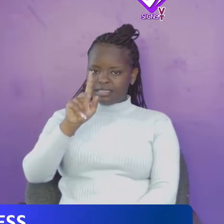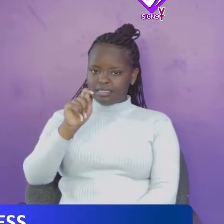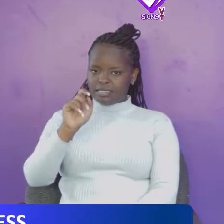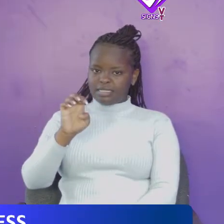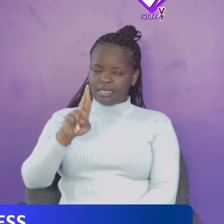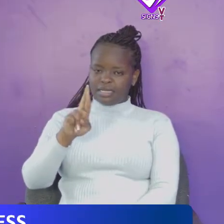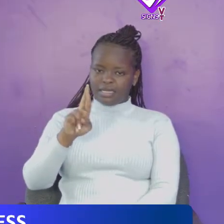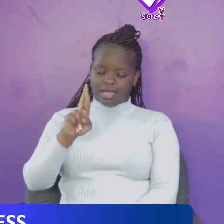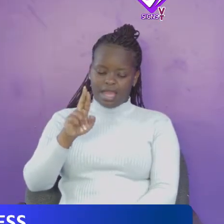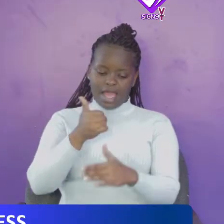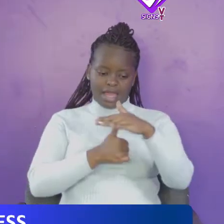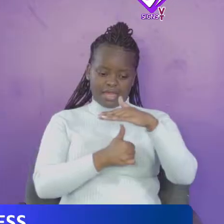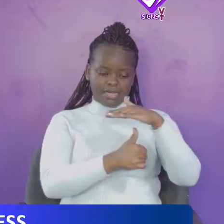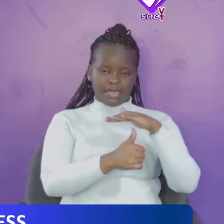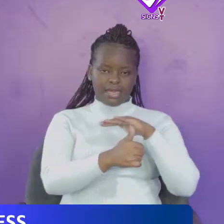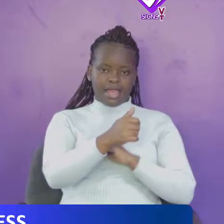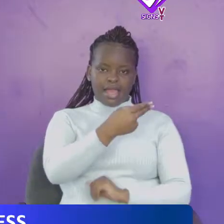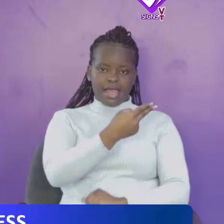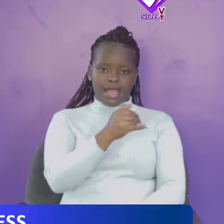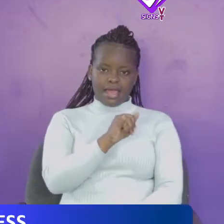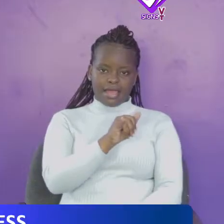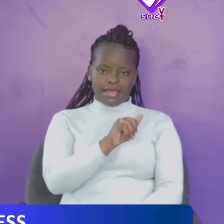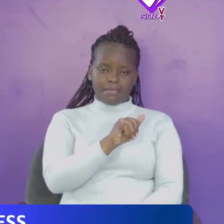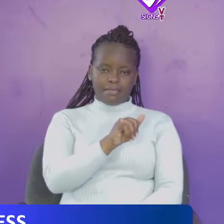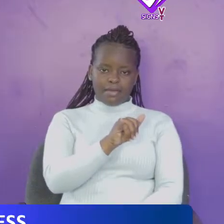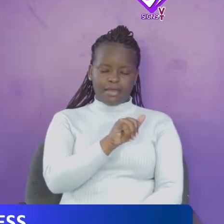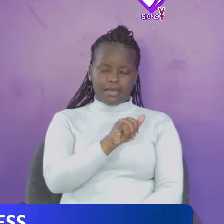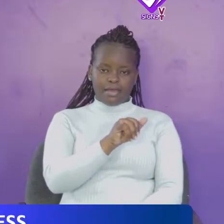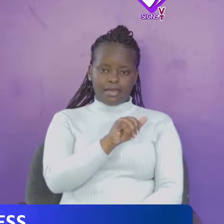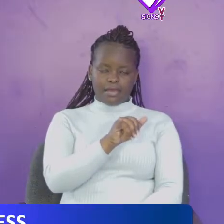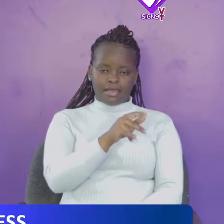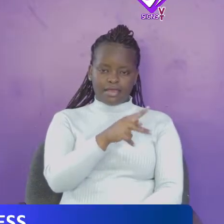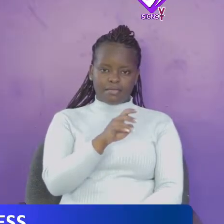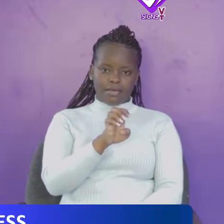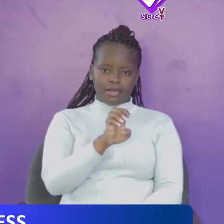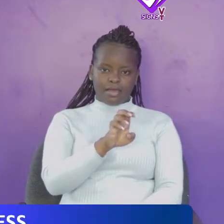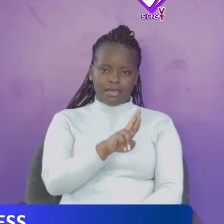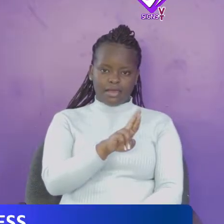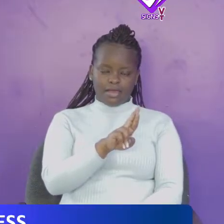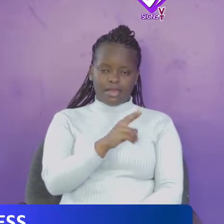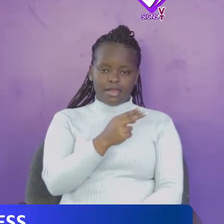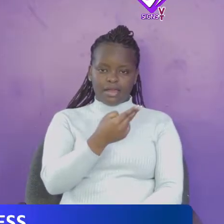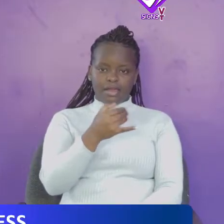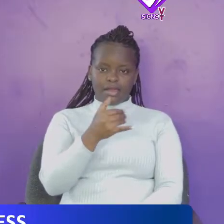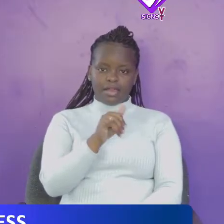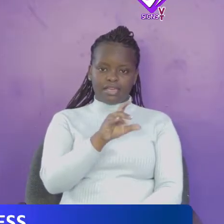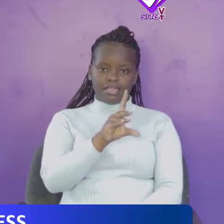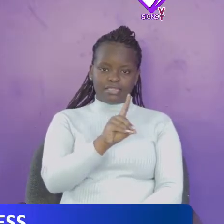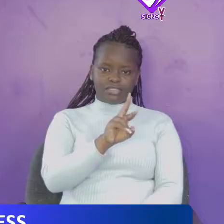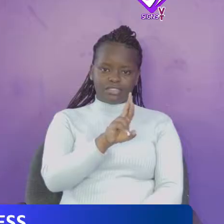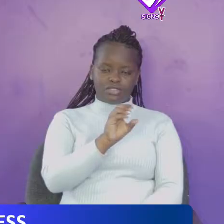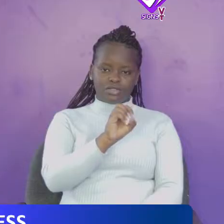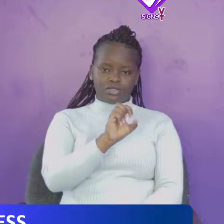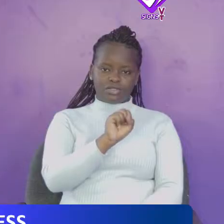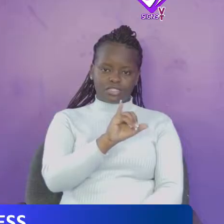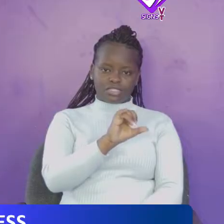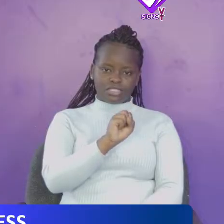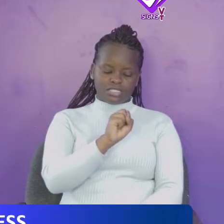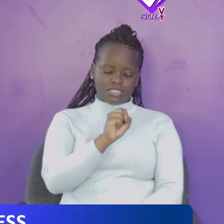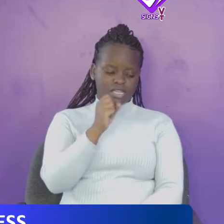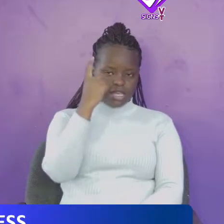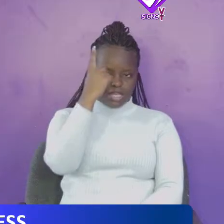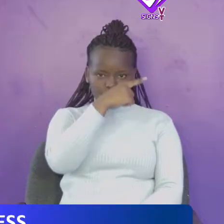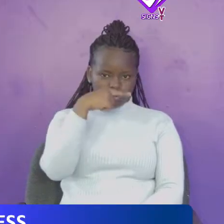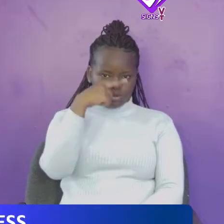falls under hyperhidrosis, because when you have hyperhidrosis, you're sweating on the face, scalp, both your palms